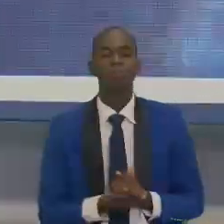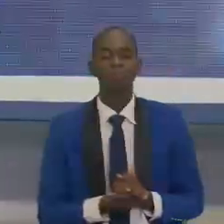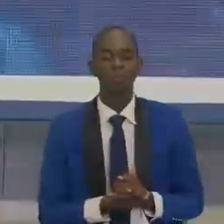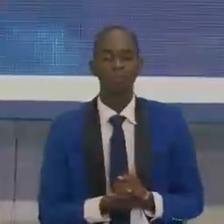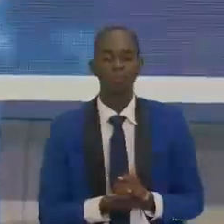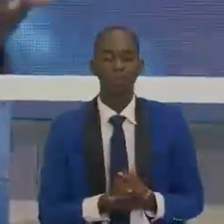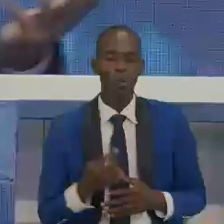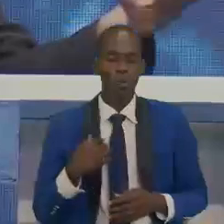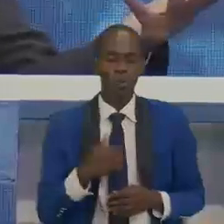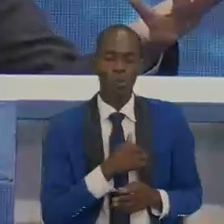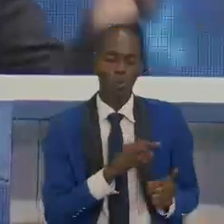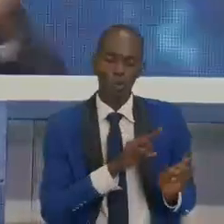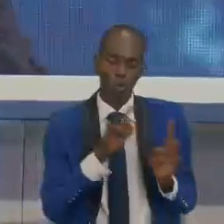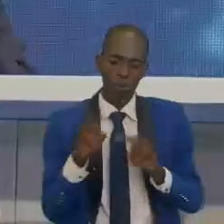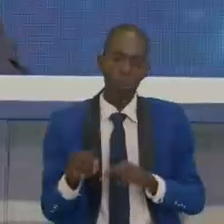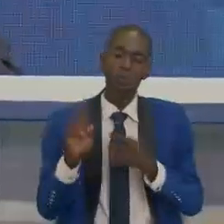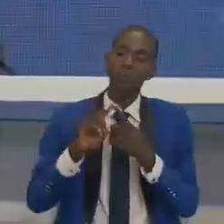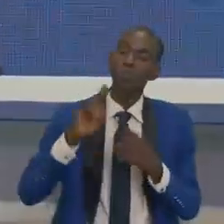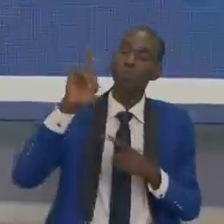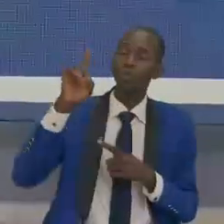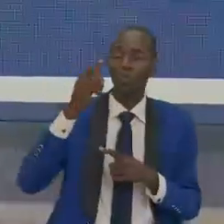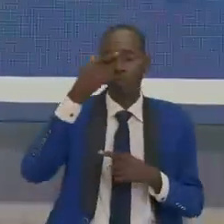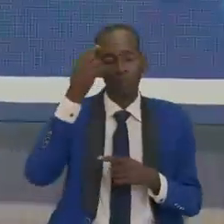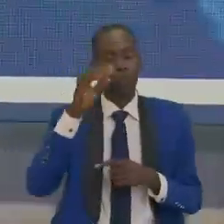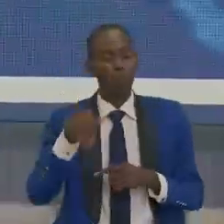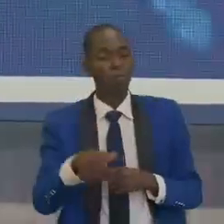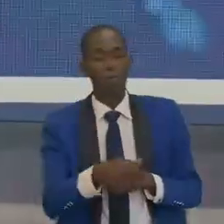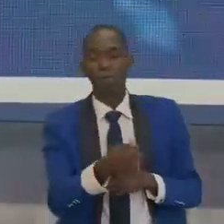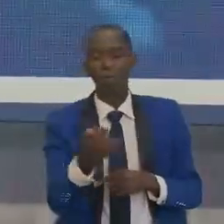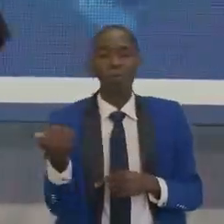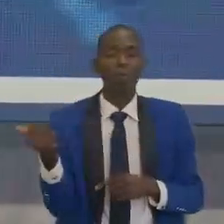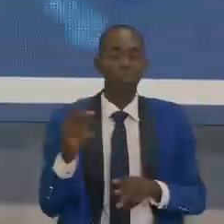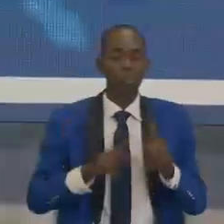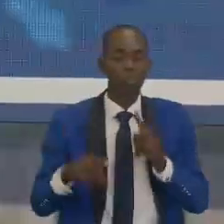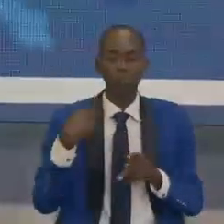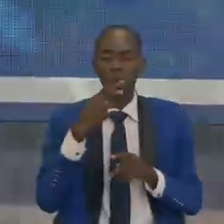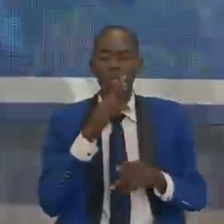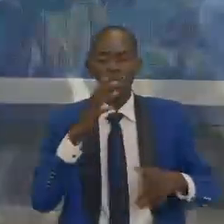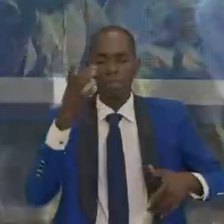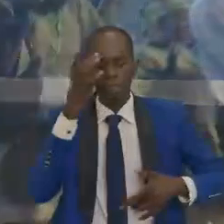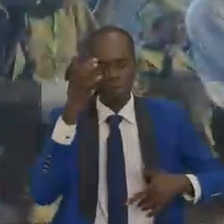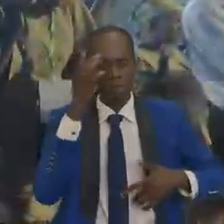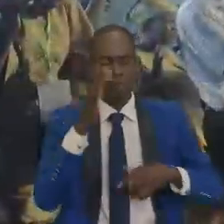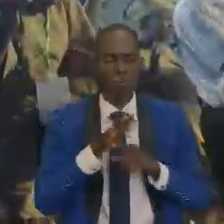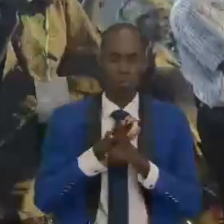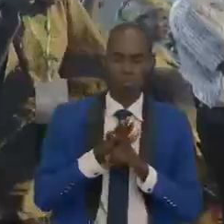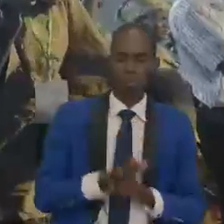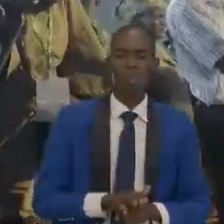We come to you on behalf of everyone sick, oppressed, demonized.